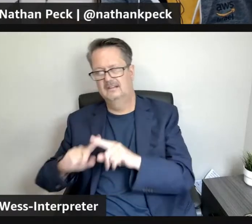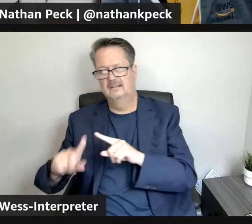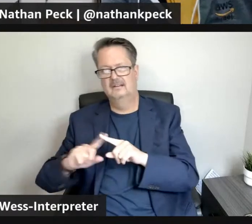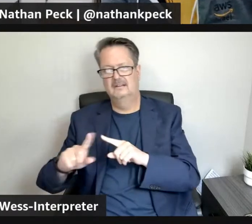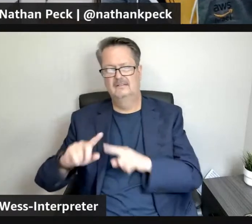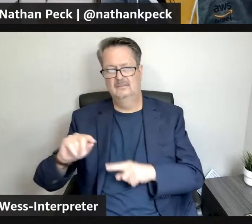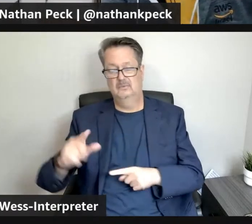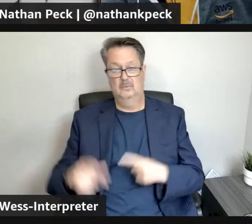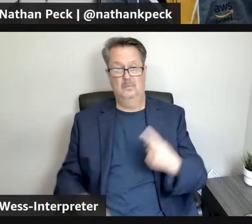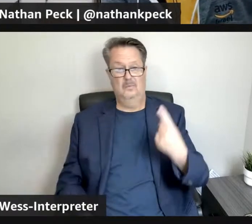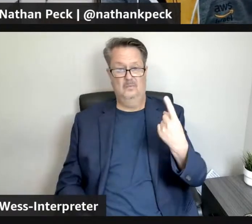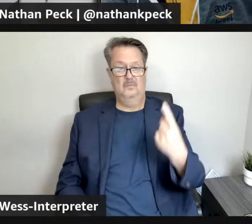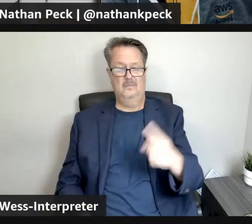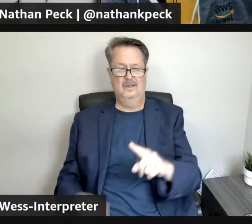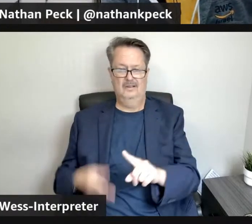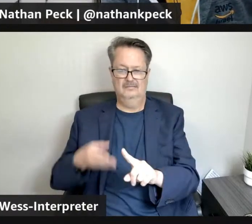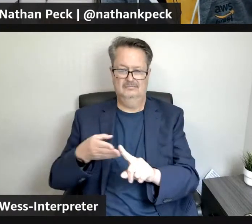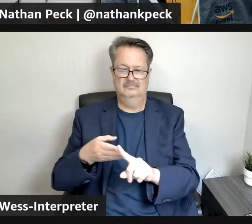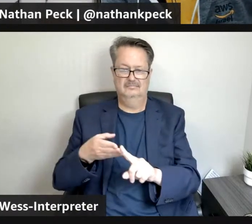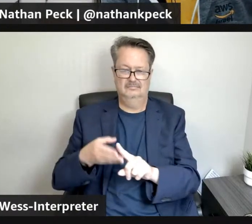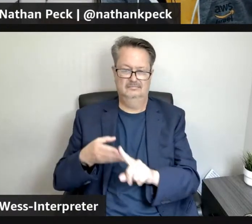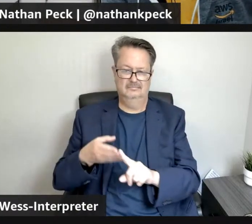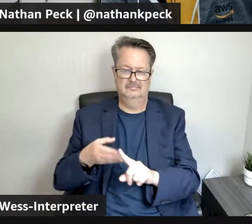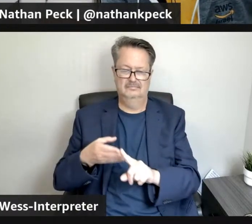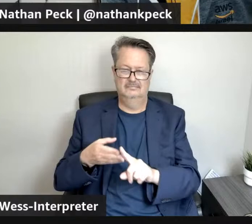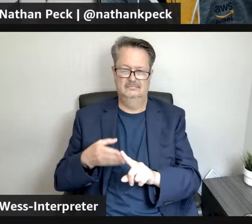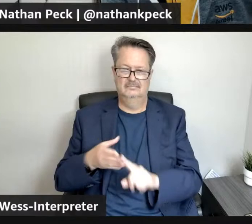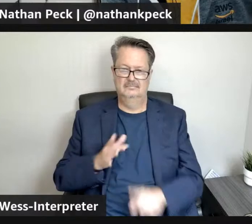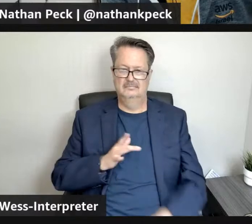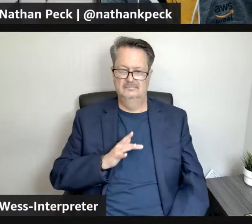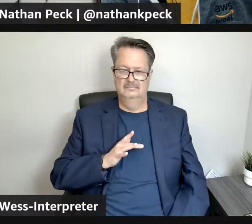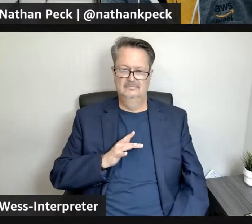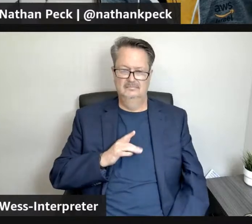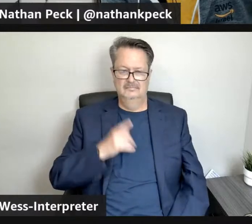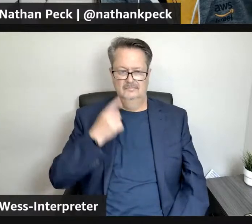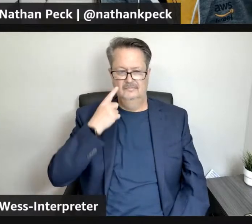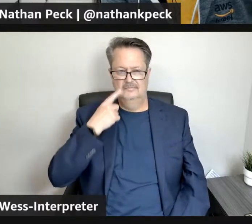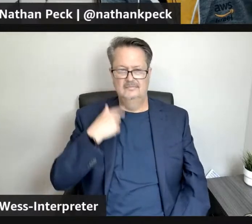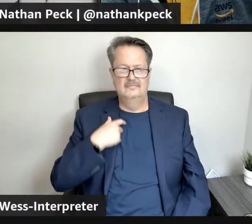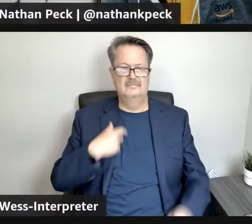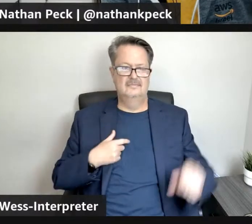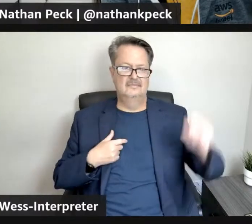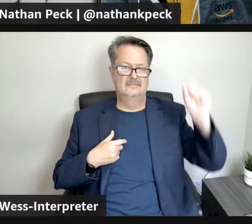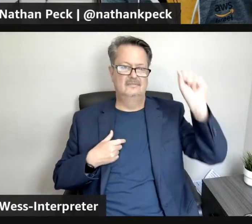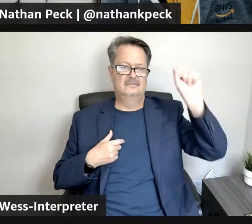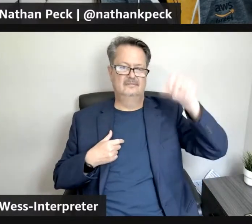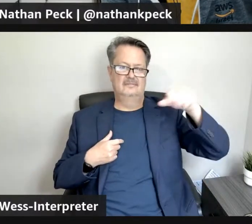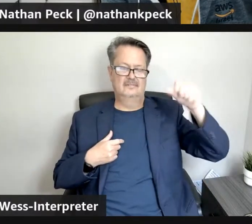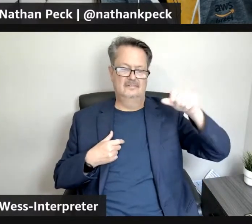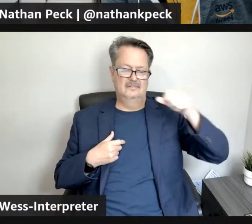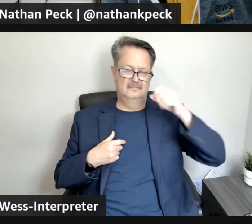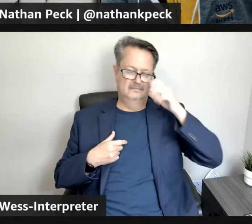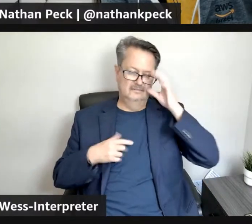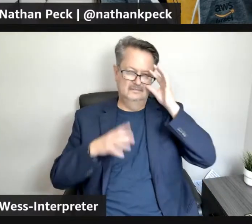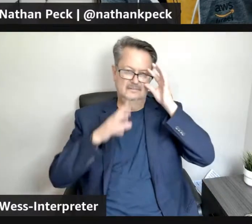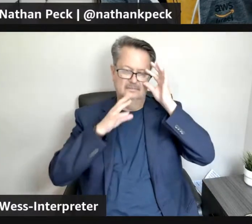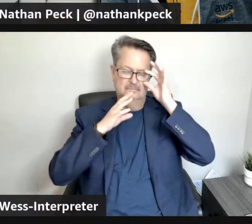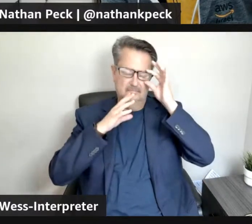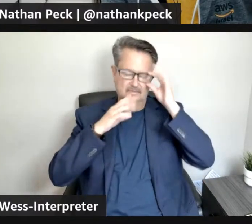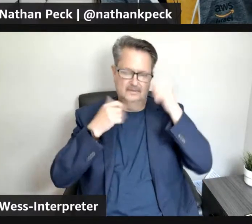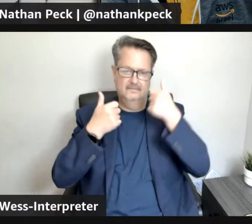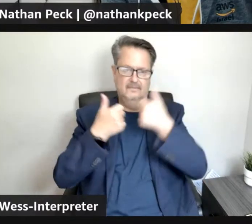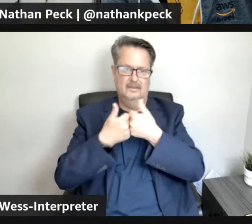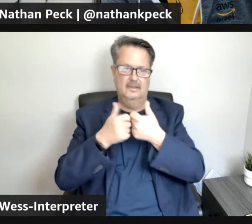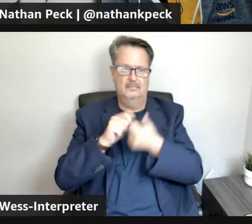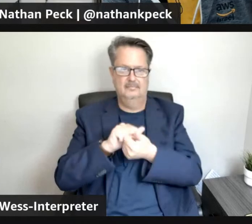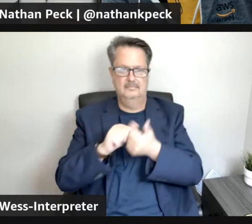agent to rule them all. And it was a game changer for me. Yeah, which, speaking of game changers, up next